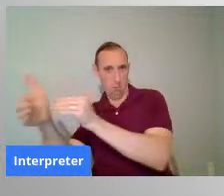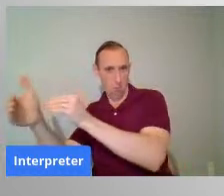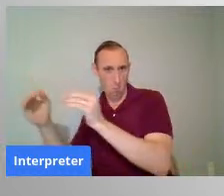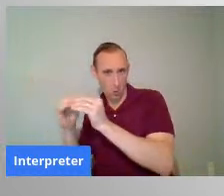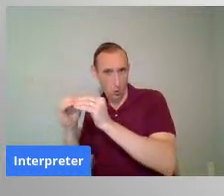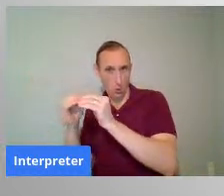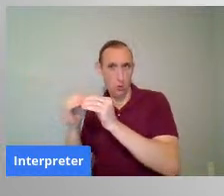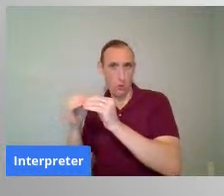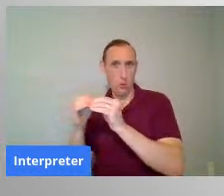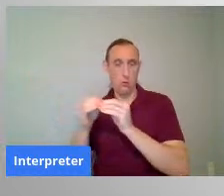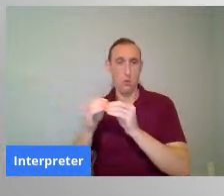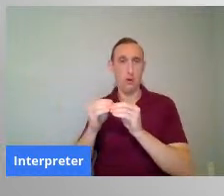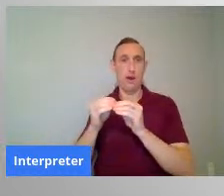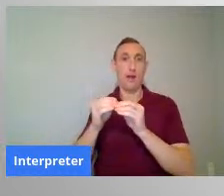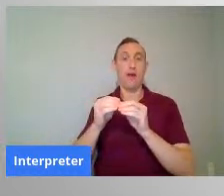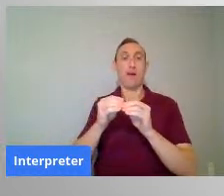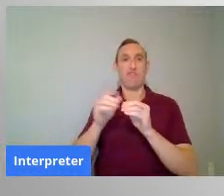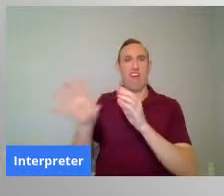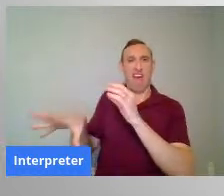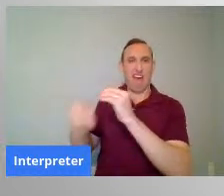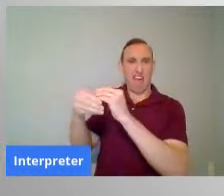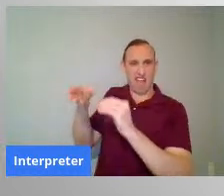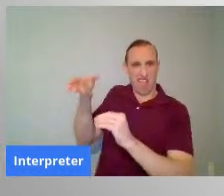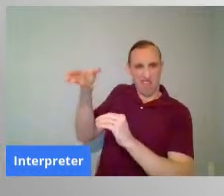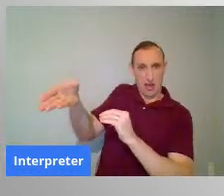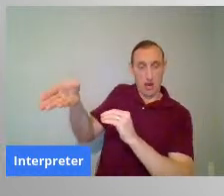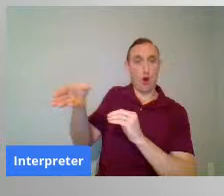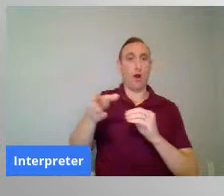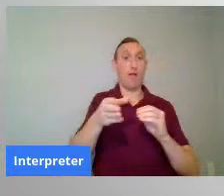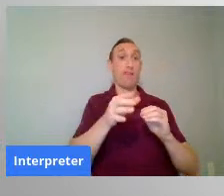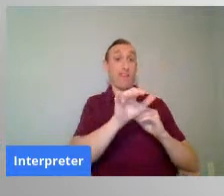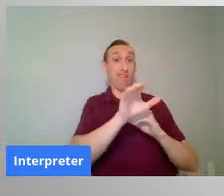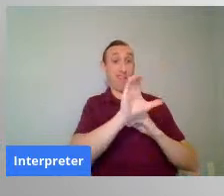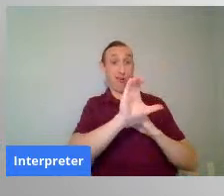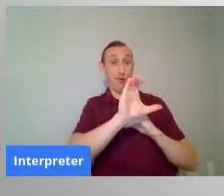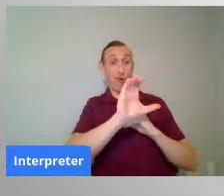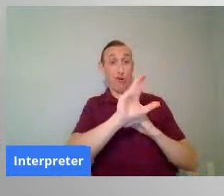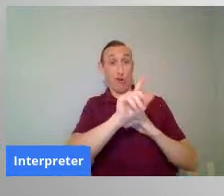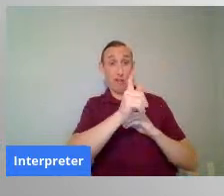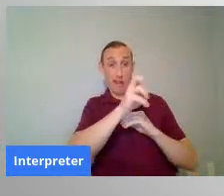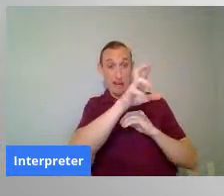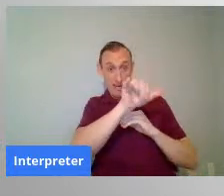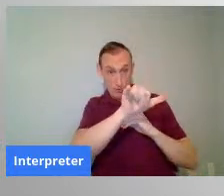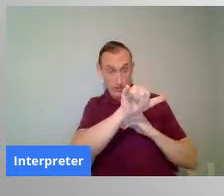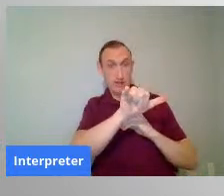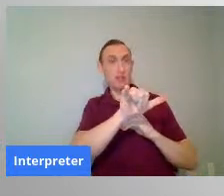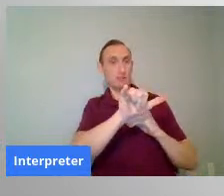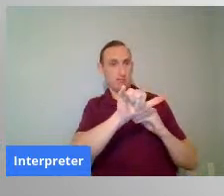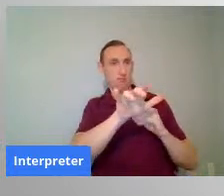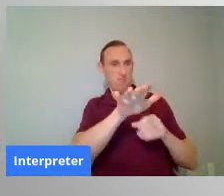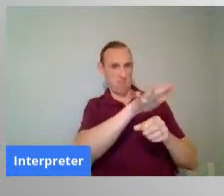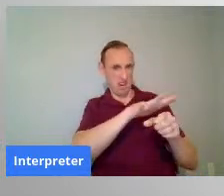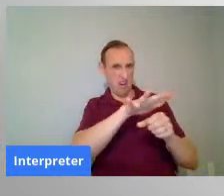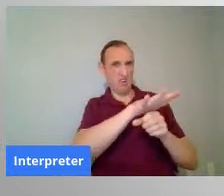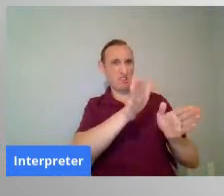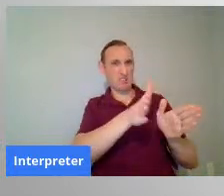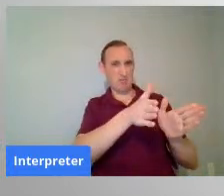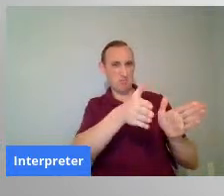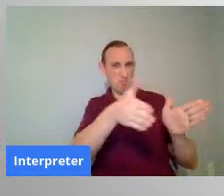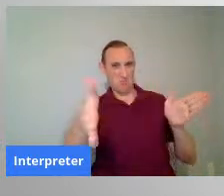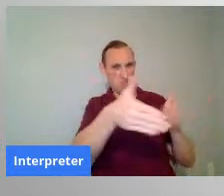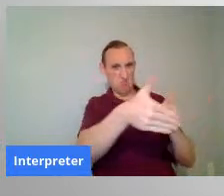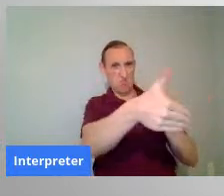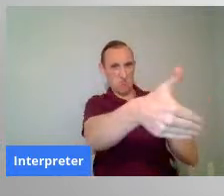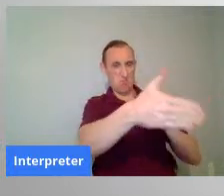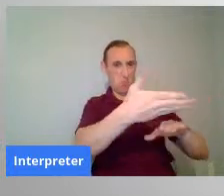I see. That's, thank you. That's really good to know because I thought it was hard that they had to carry their lunches across the